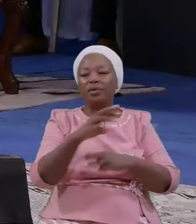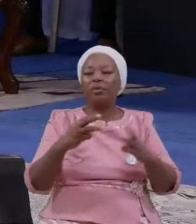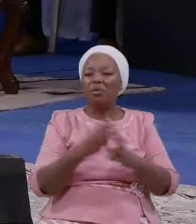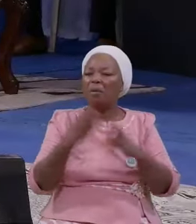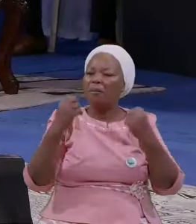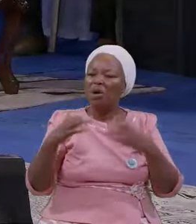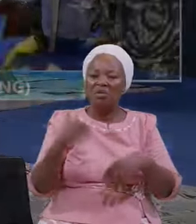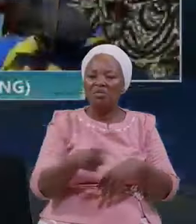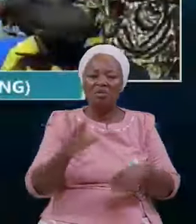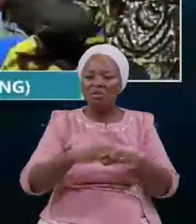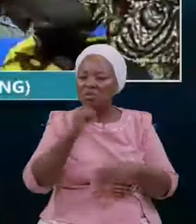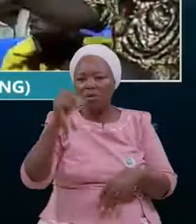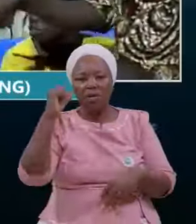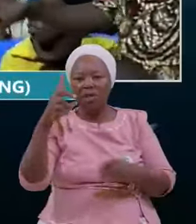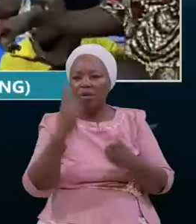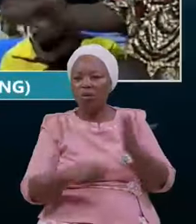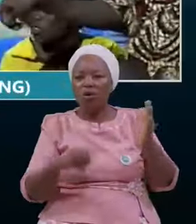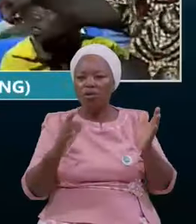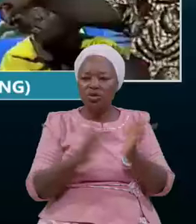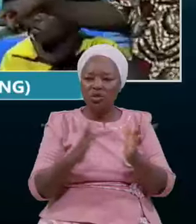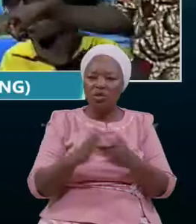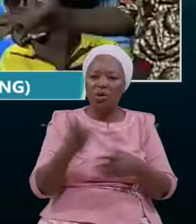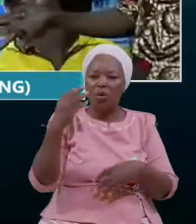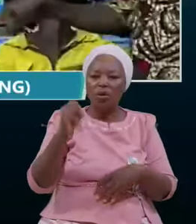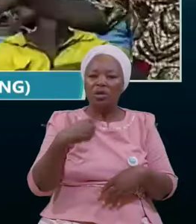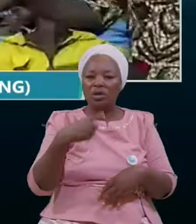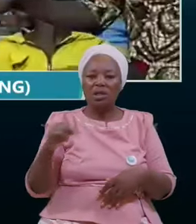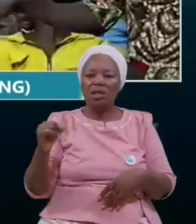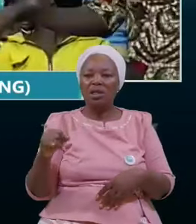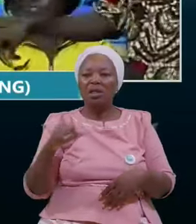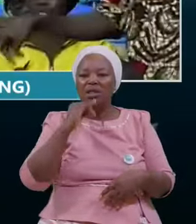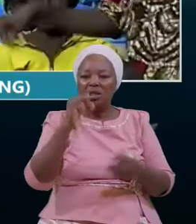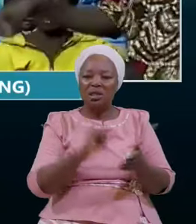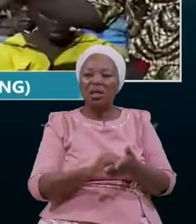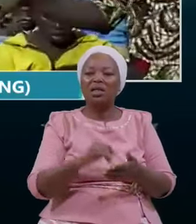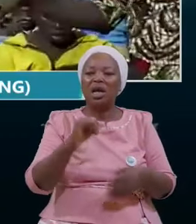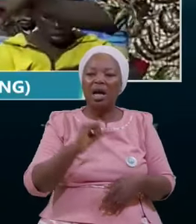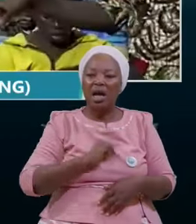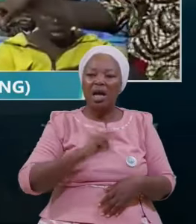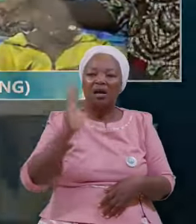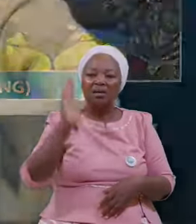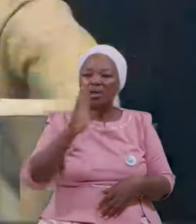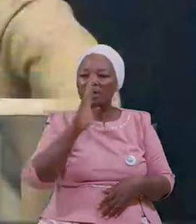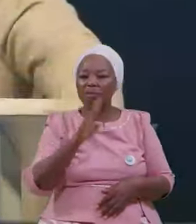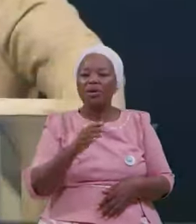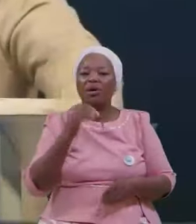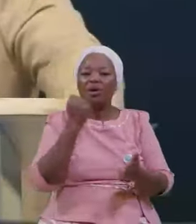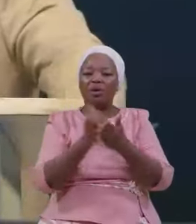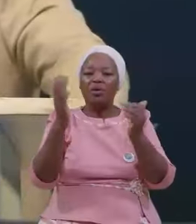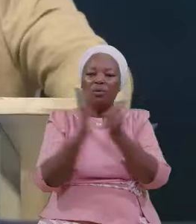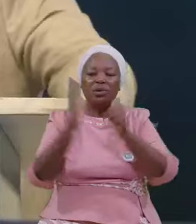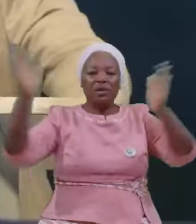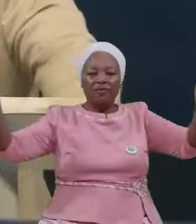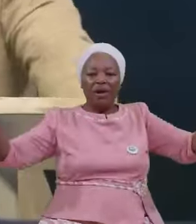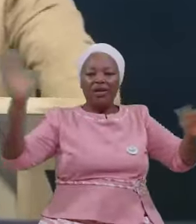what Jesus was saying, is that I'll be crucified on the cross. And my life will